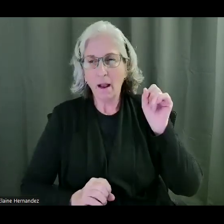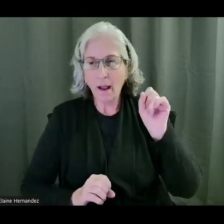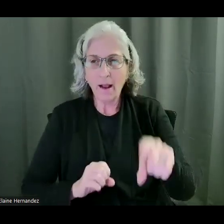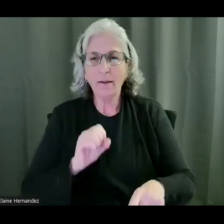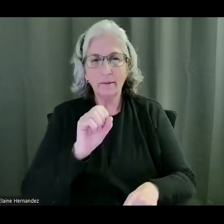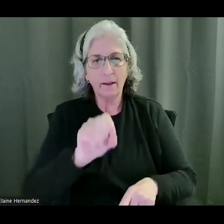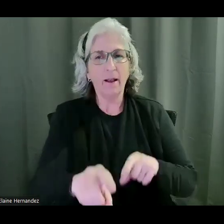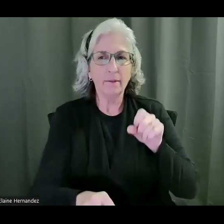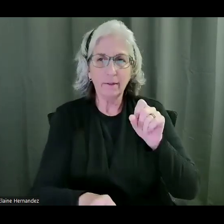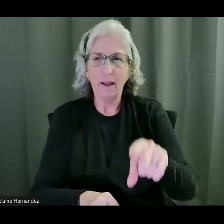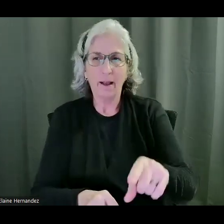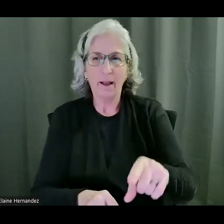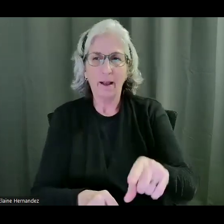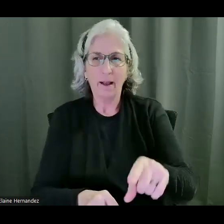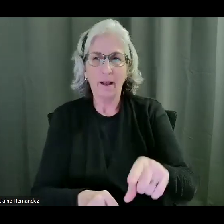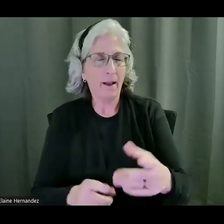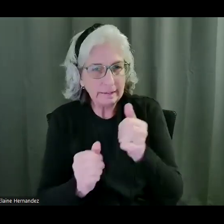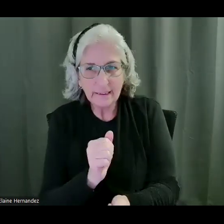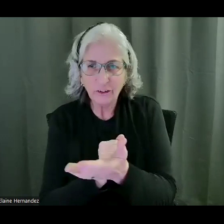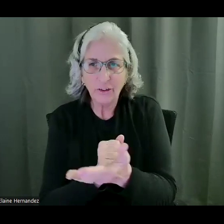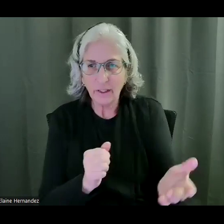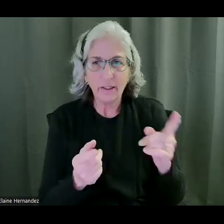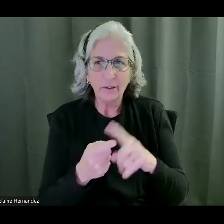summarize concepts or